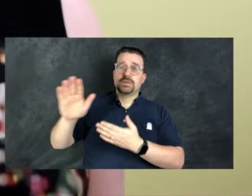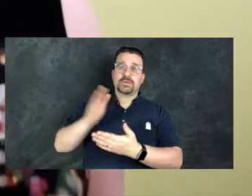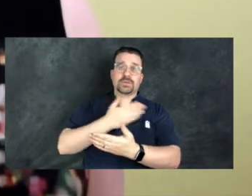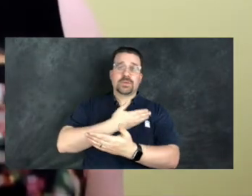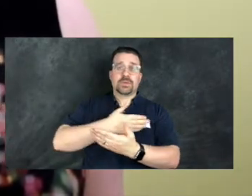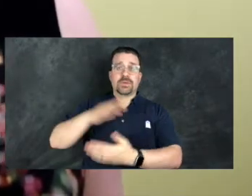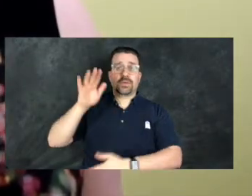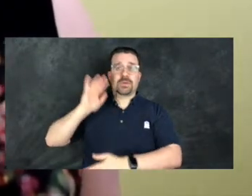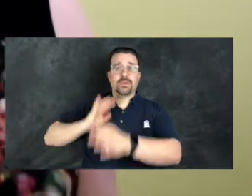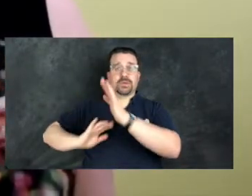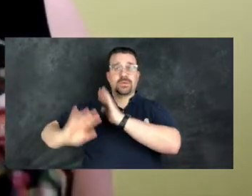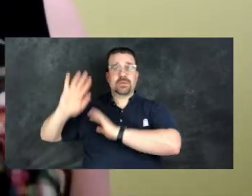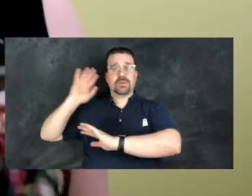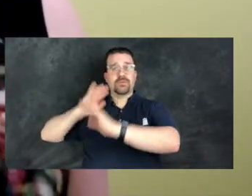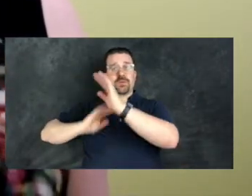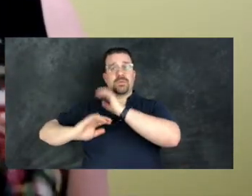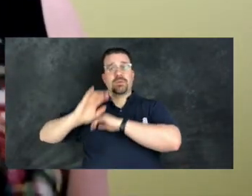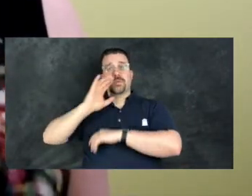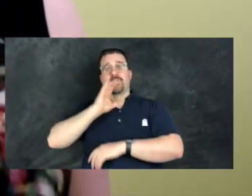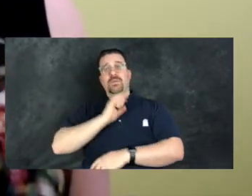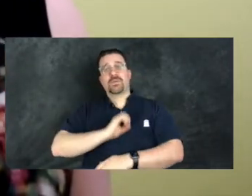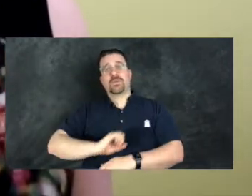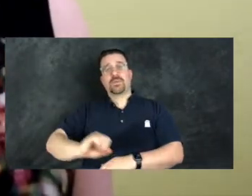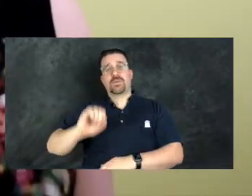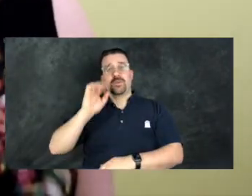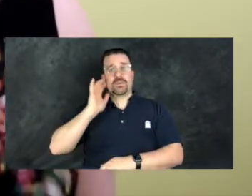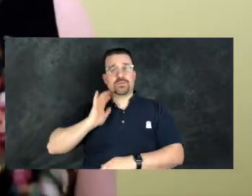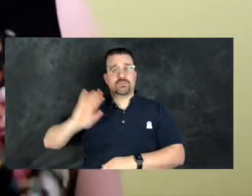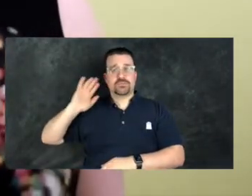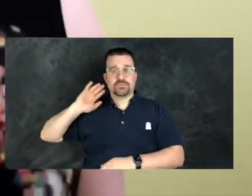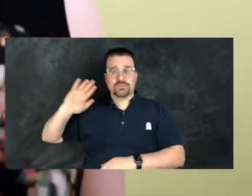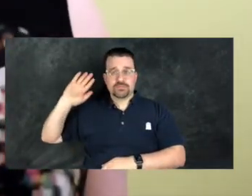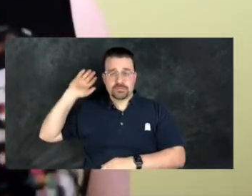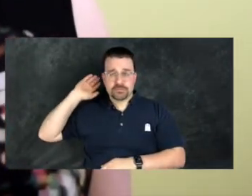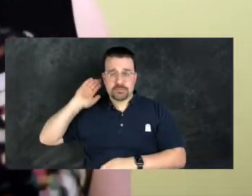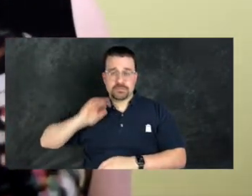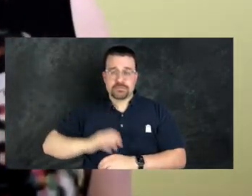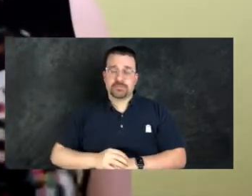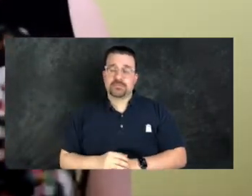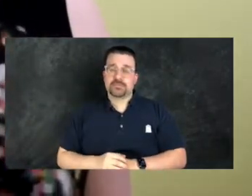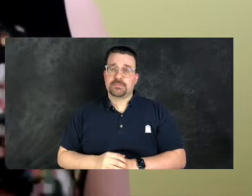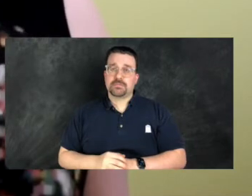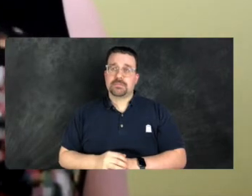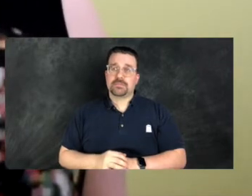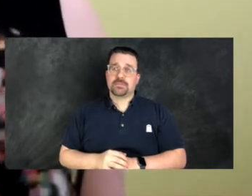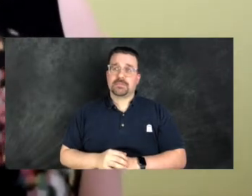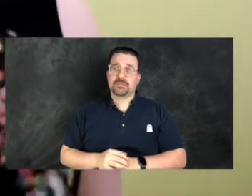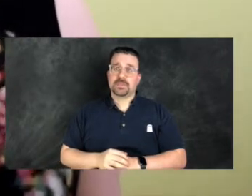Glorious song of old, from